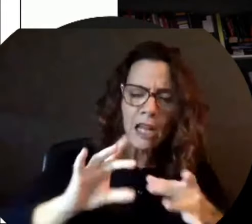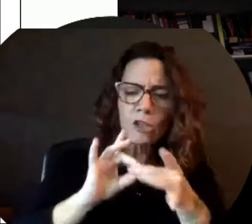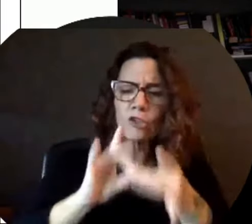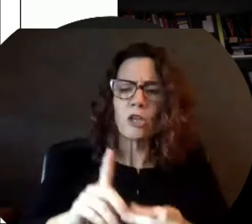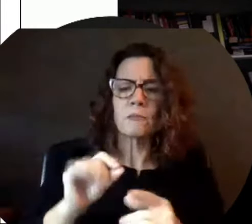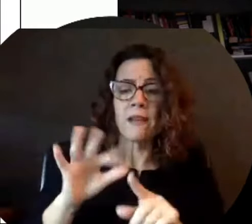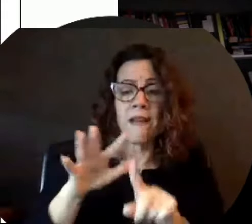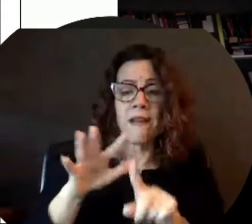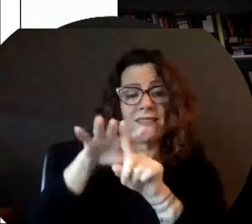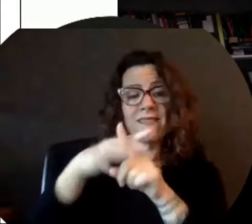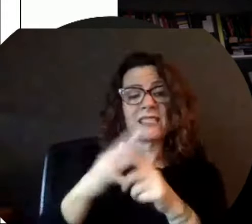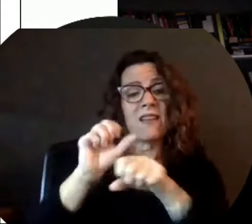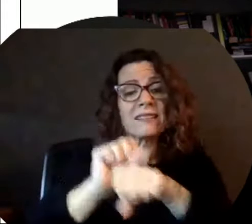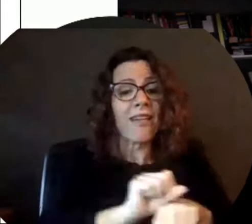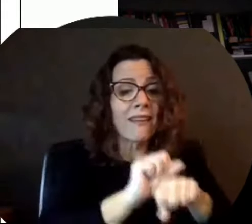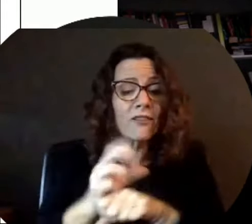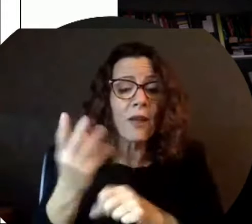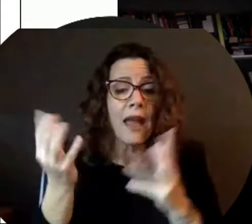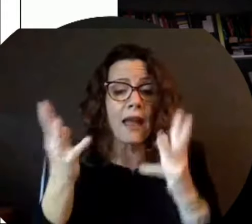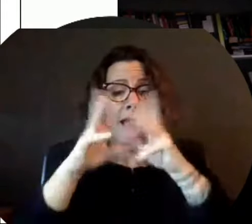or read